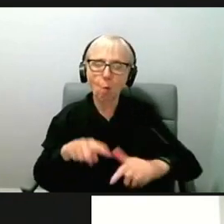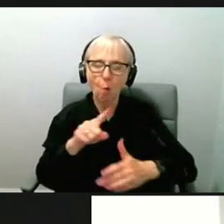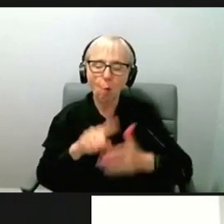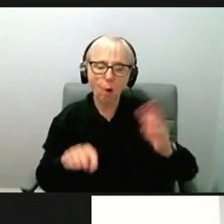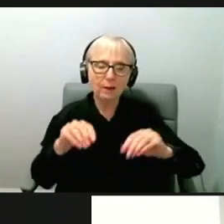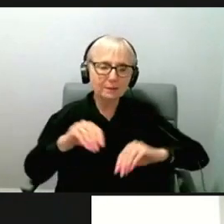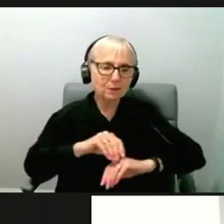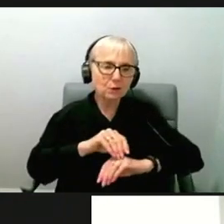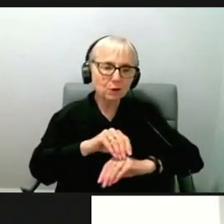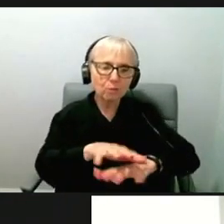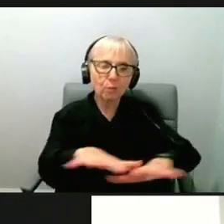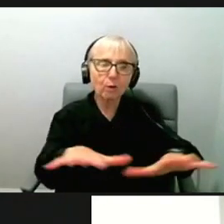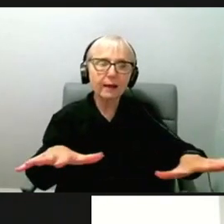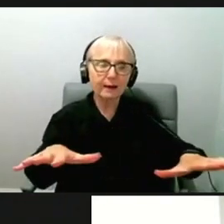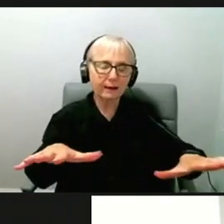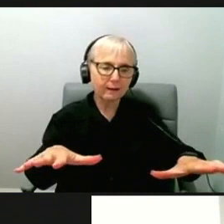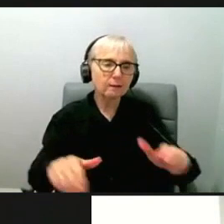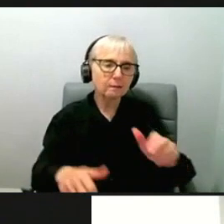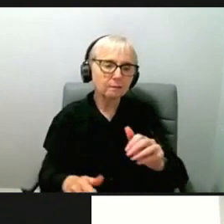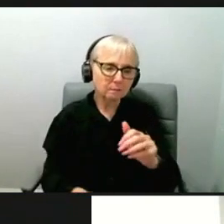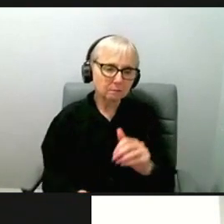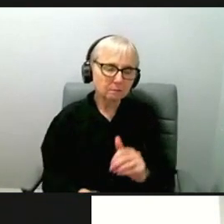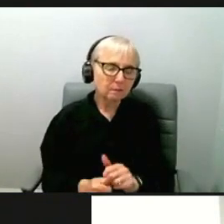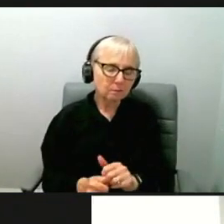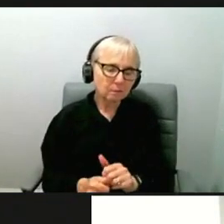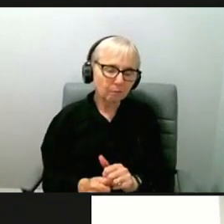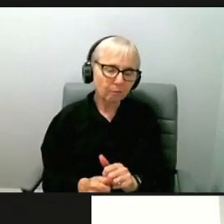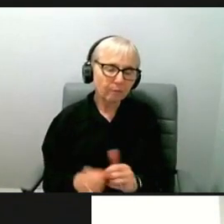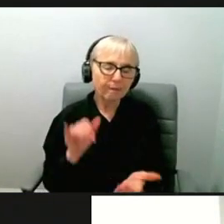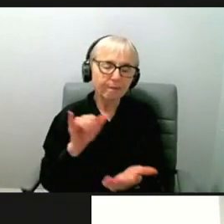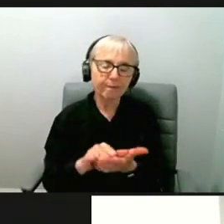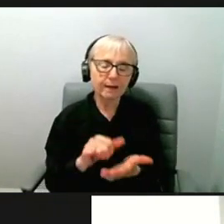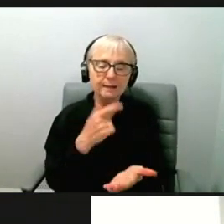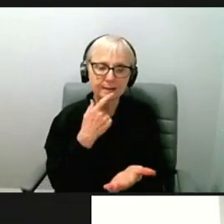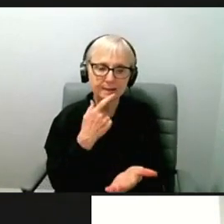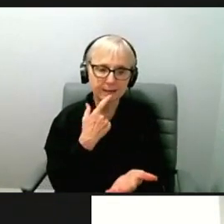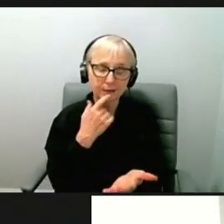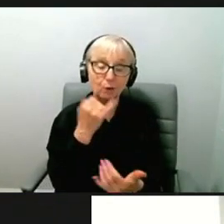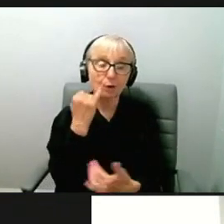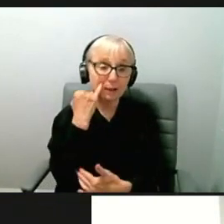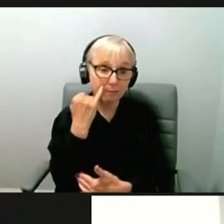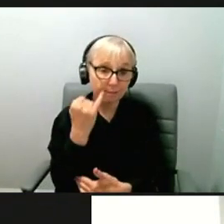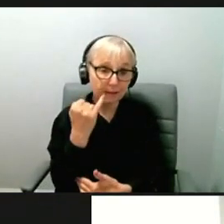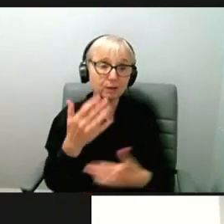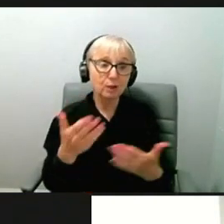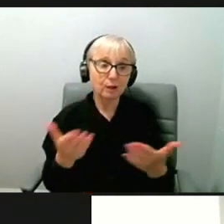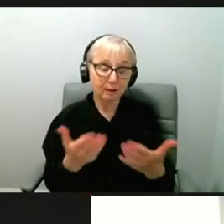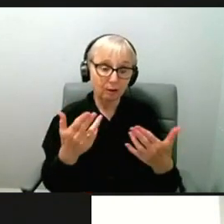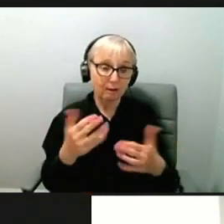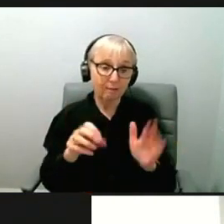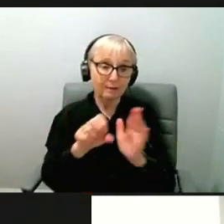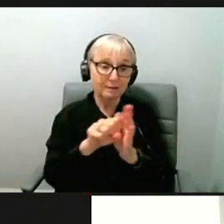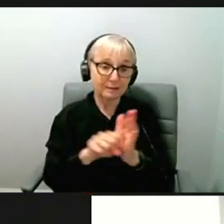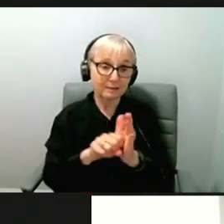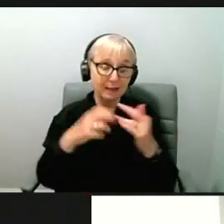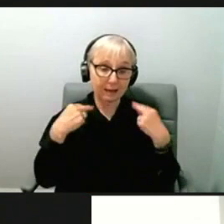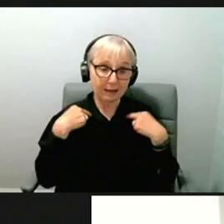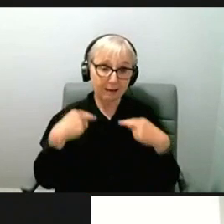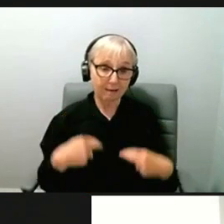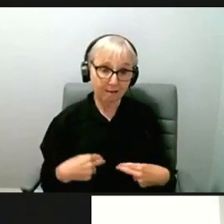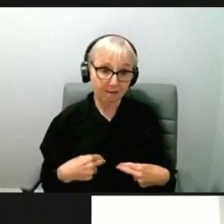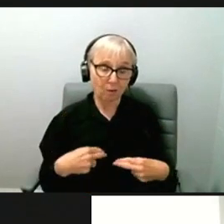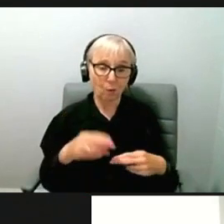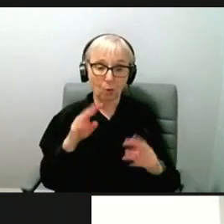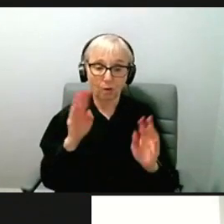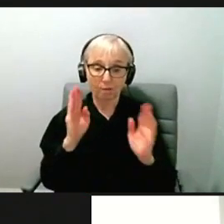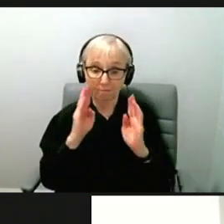common virus in our communities. That said, you can imagine here at the State Health Department, we're very focused on October